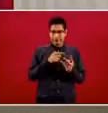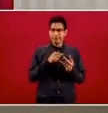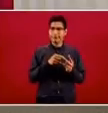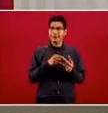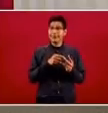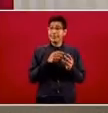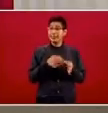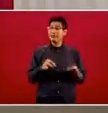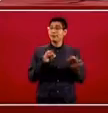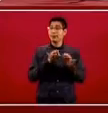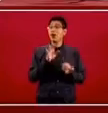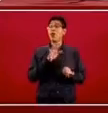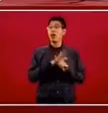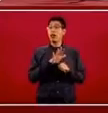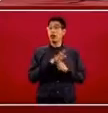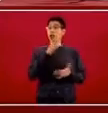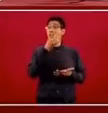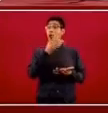changes.